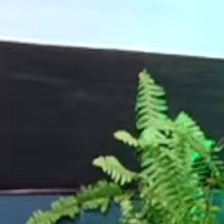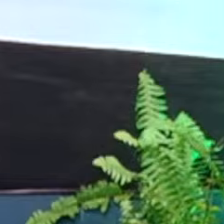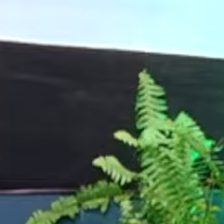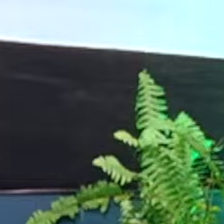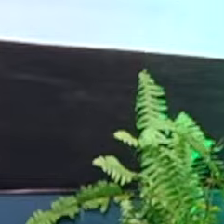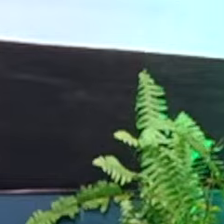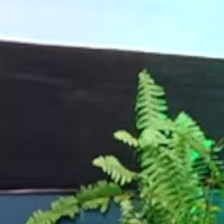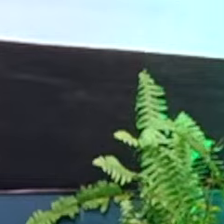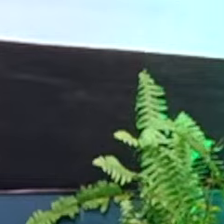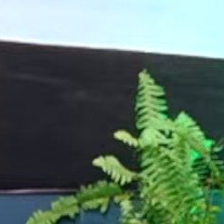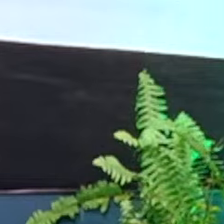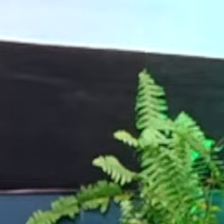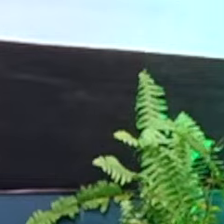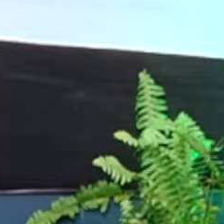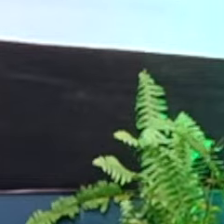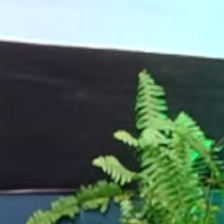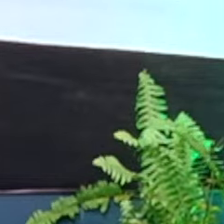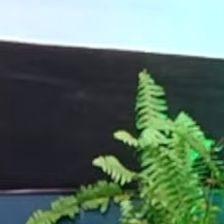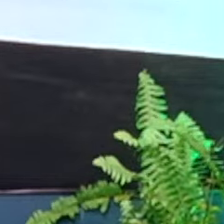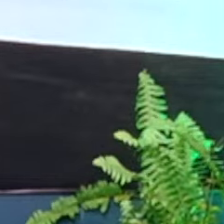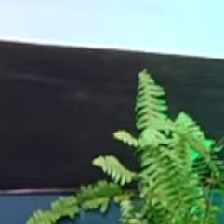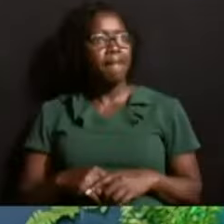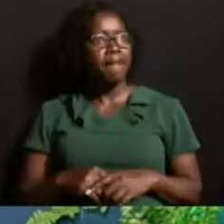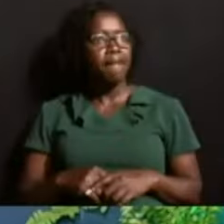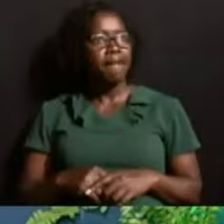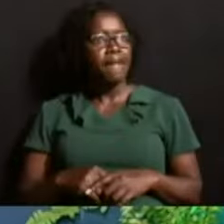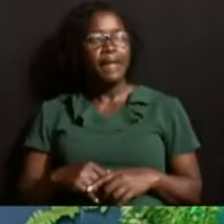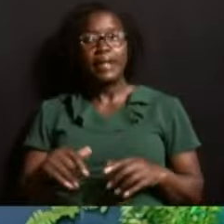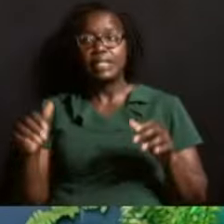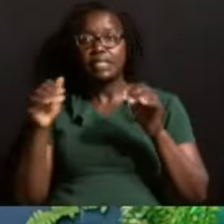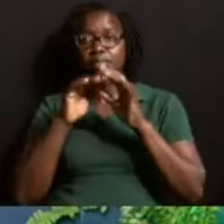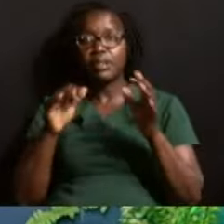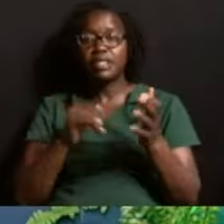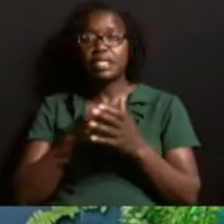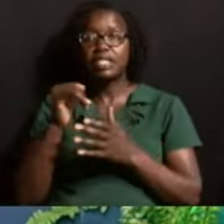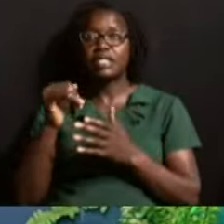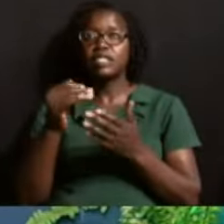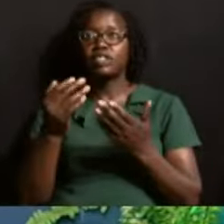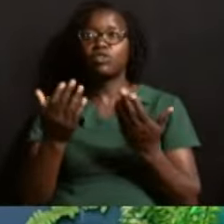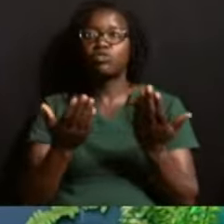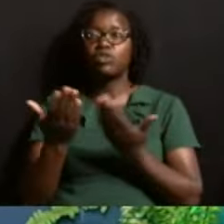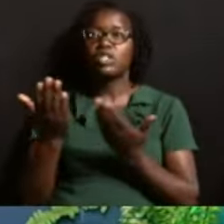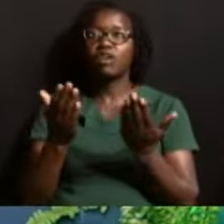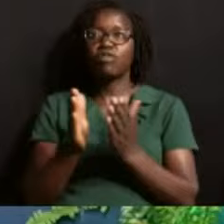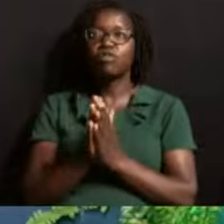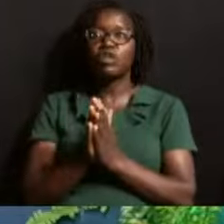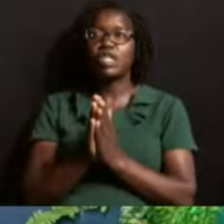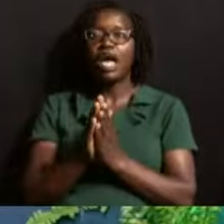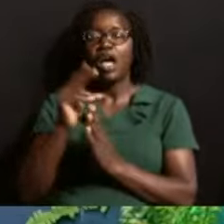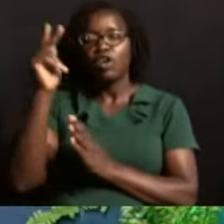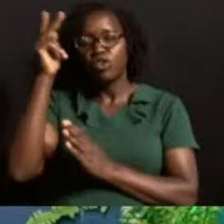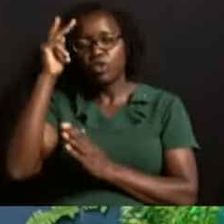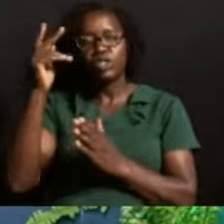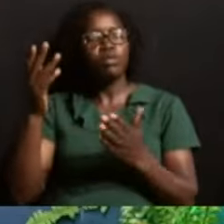What a blessing it is to serve with competent people, knowledgeable people.